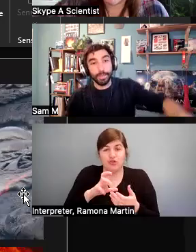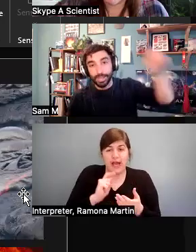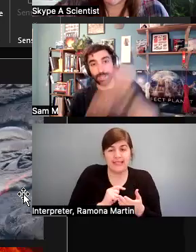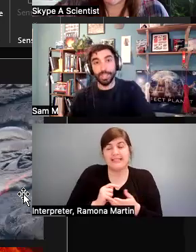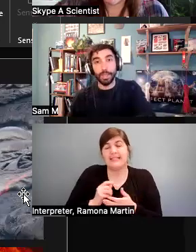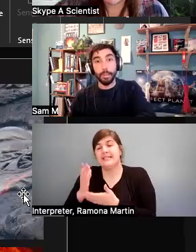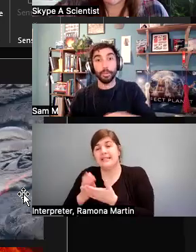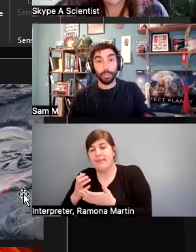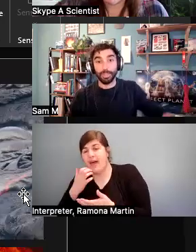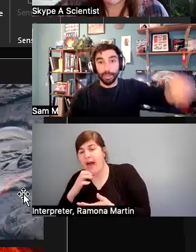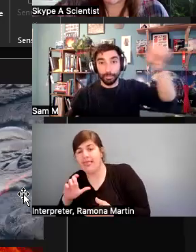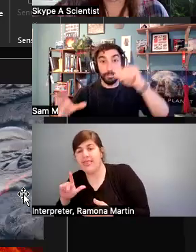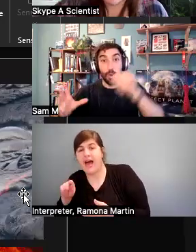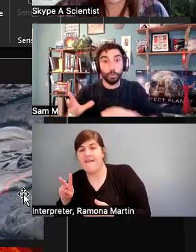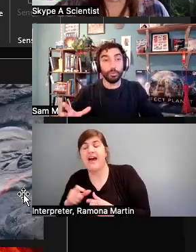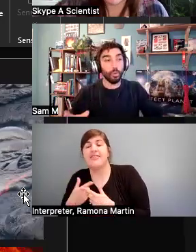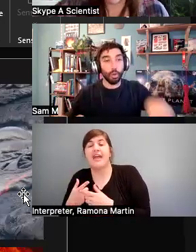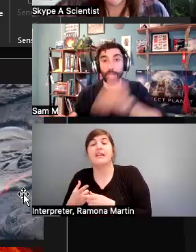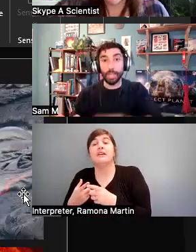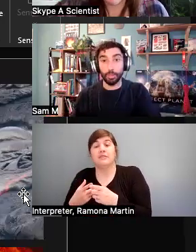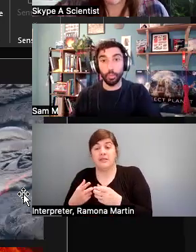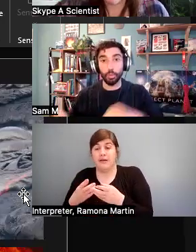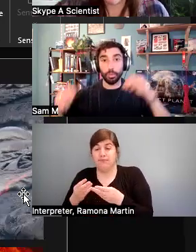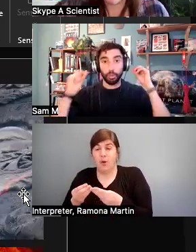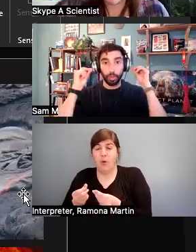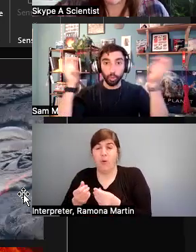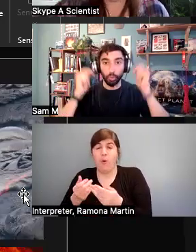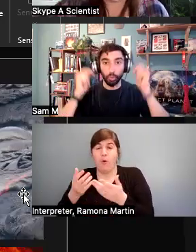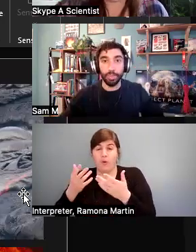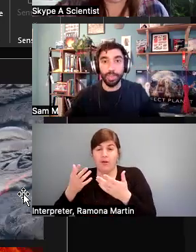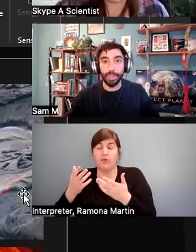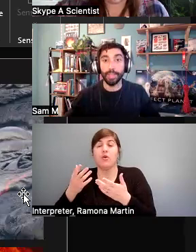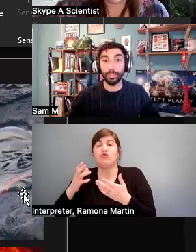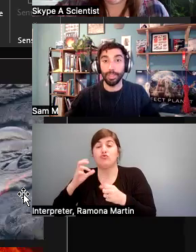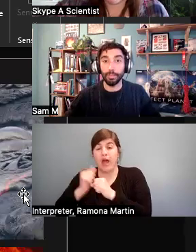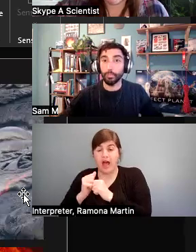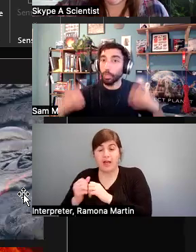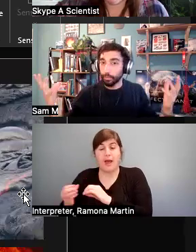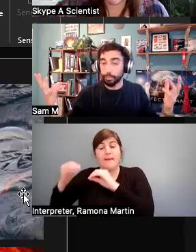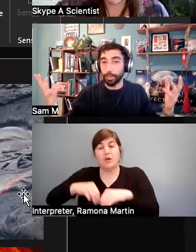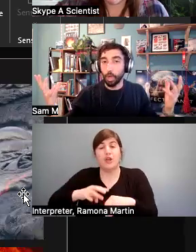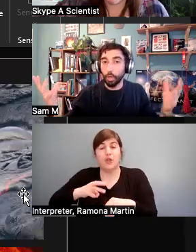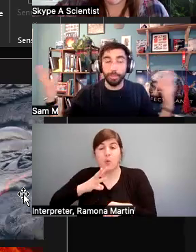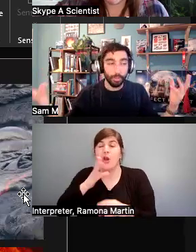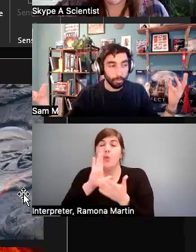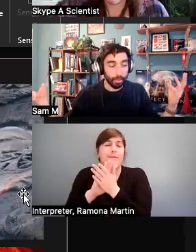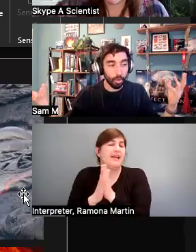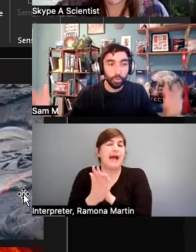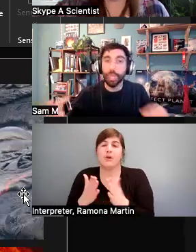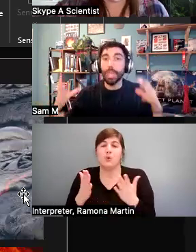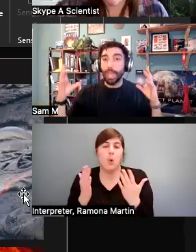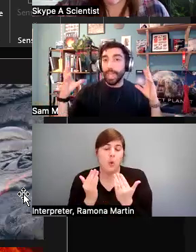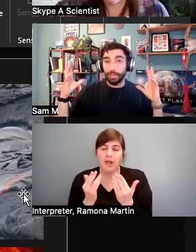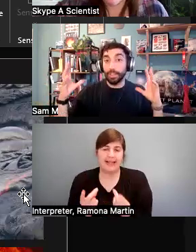then immediately putting that molten rock into the water so it cools instantly. When you have something hot that meets something